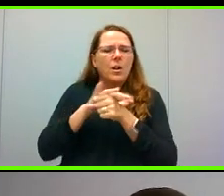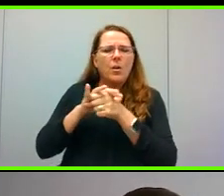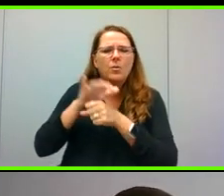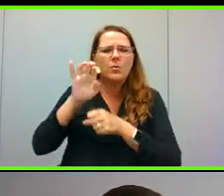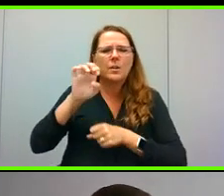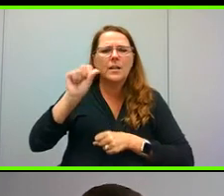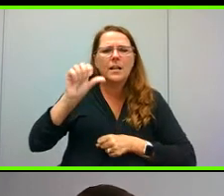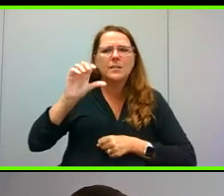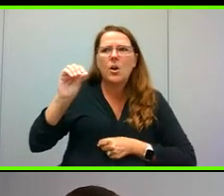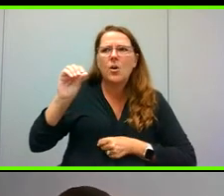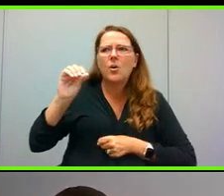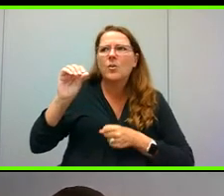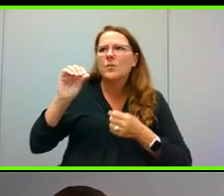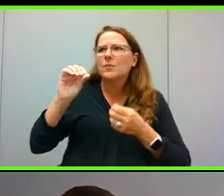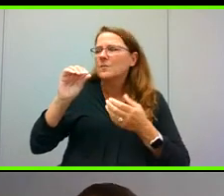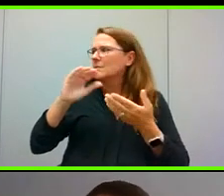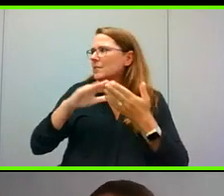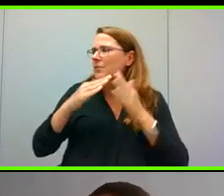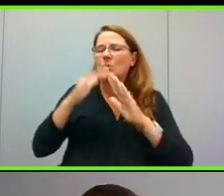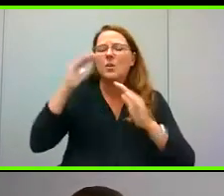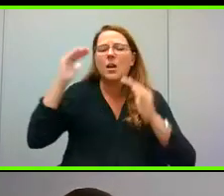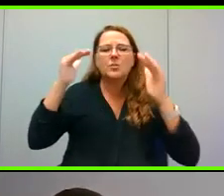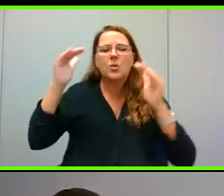community engagement coaching for adults with disabilities.